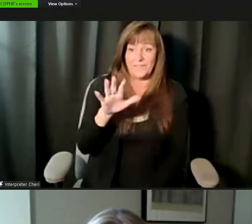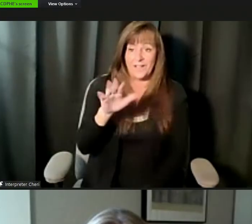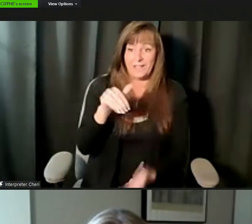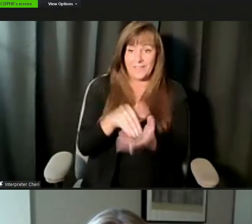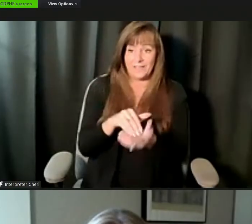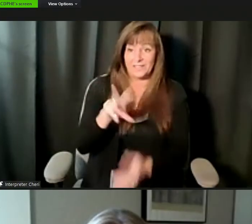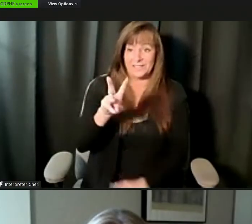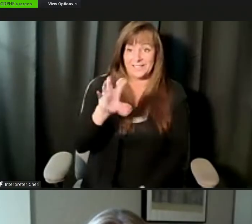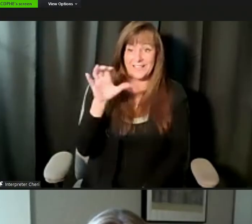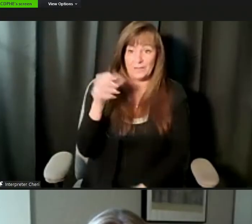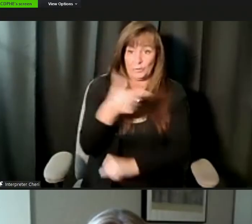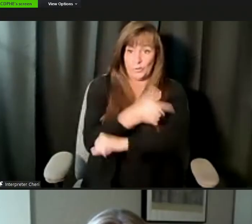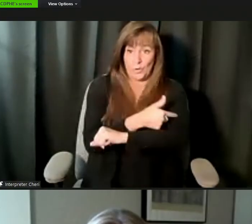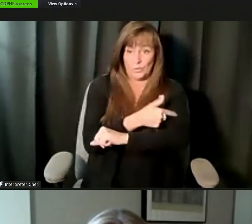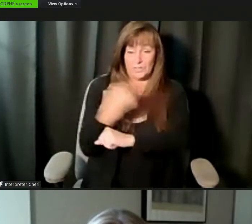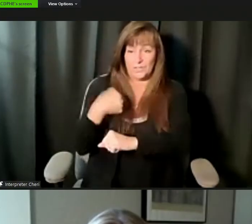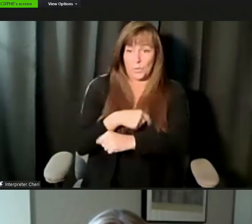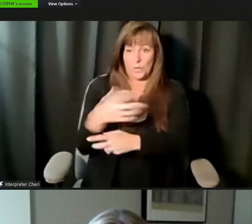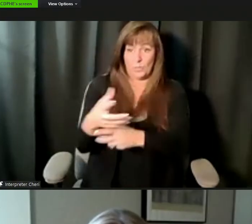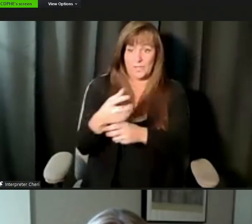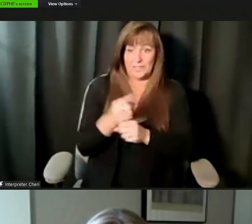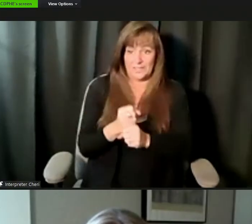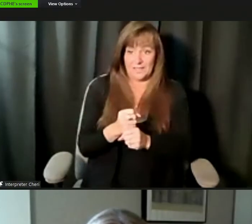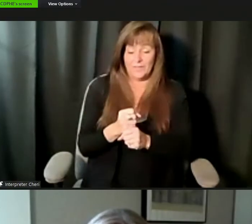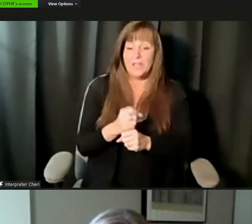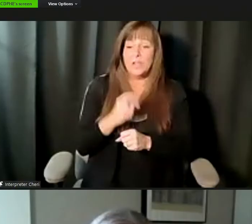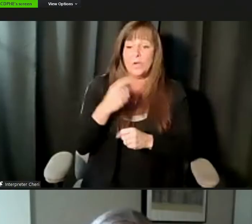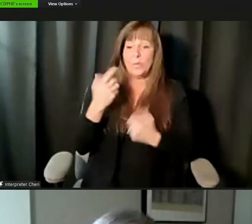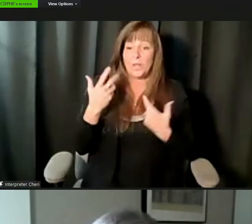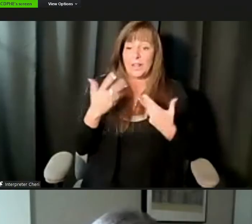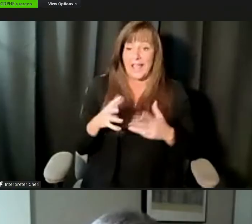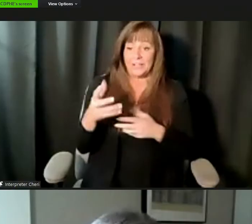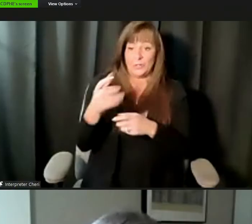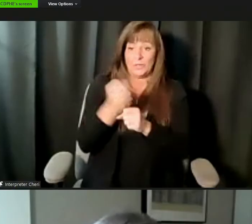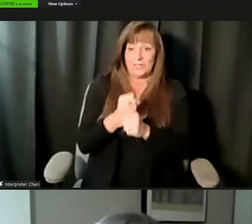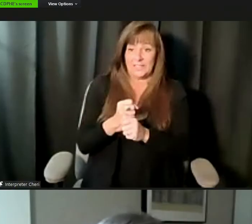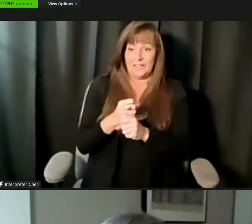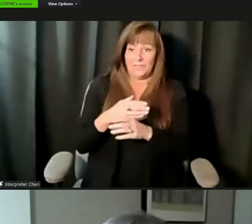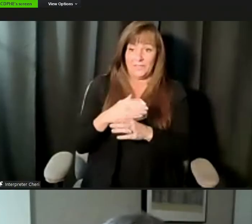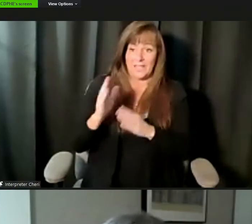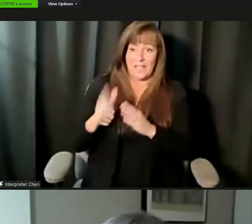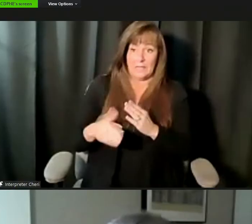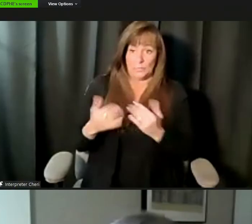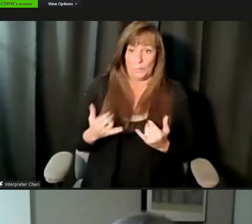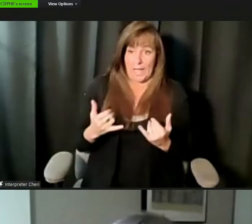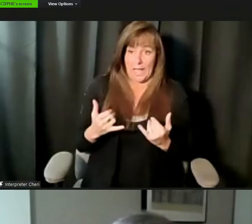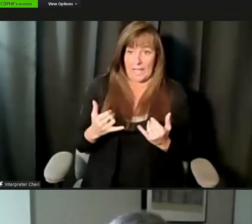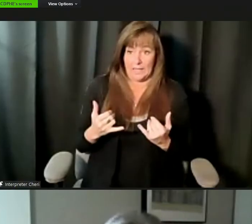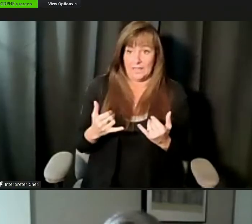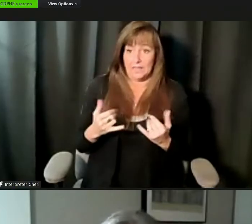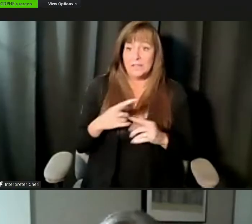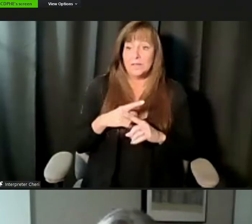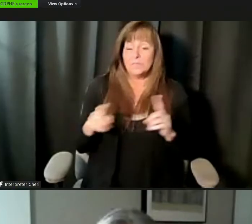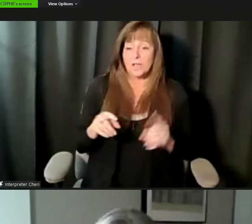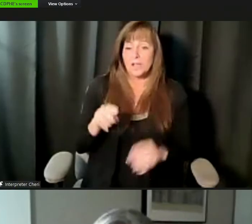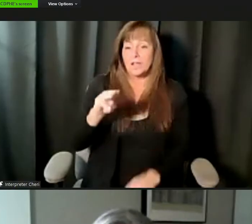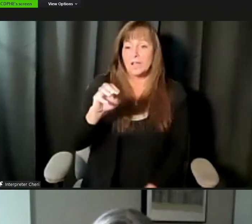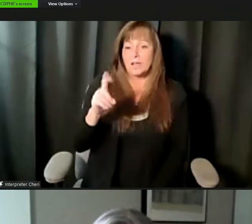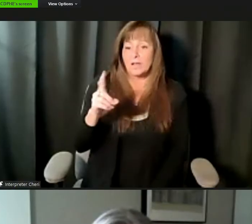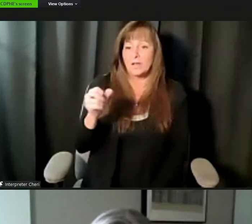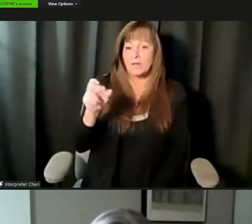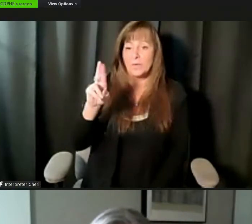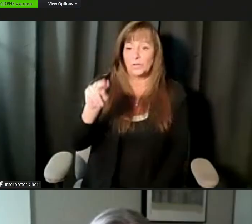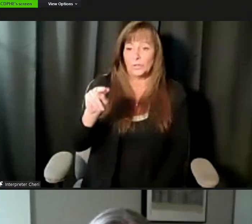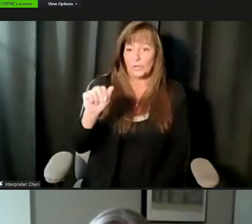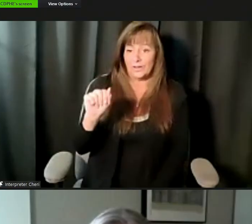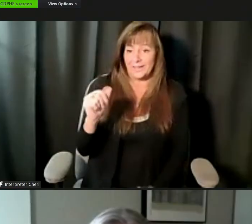95,600 doses that we received, we'll actually finish up receiving them today. Yet, what makes Moderna so much easier is it can